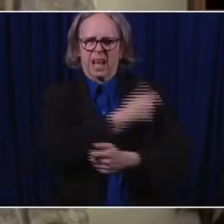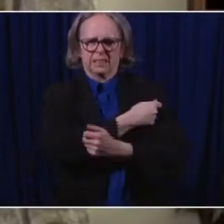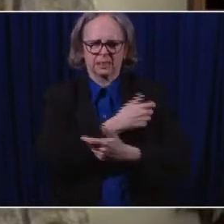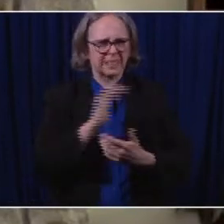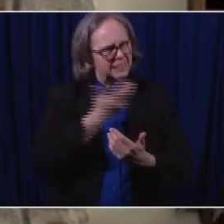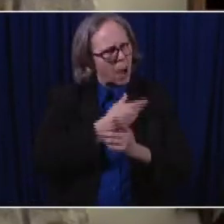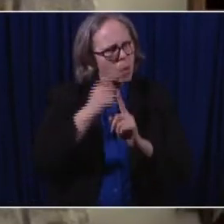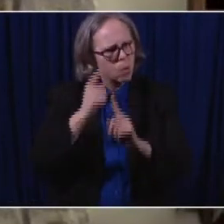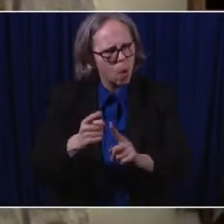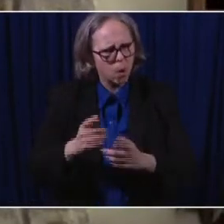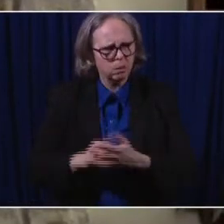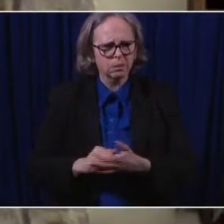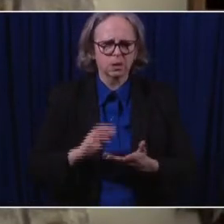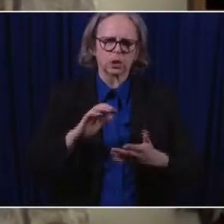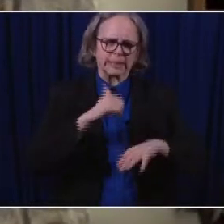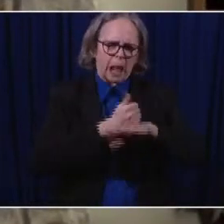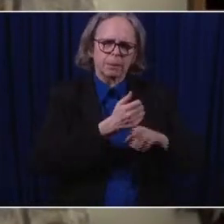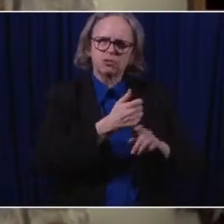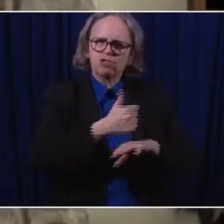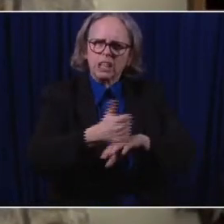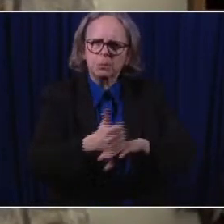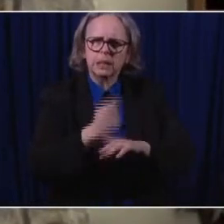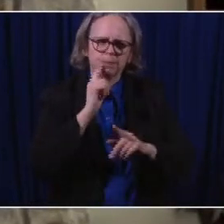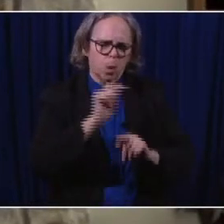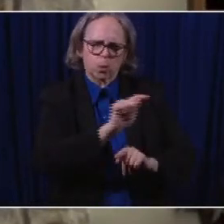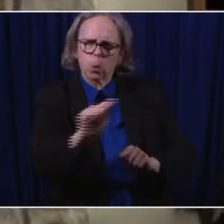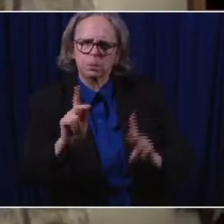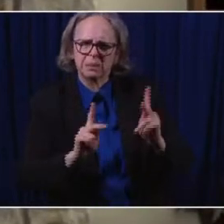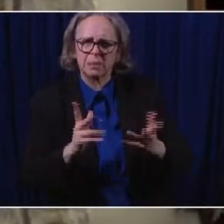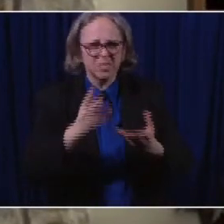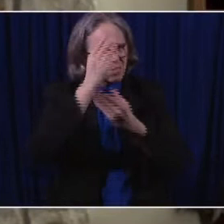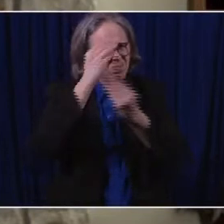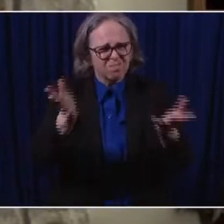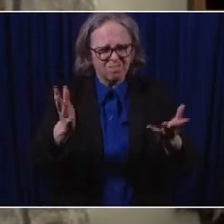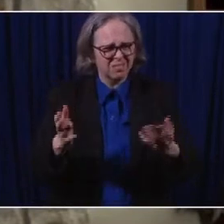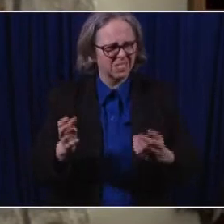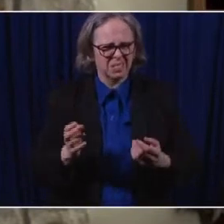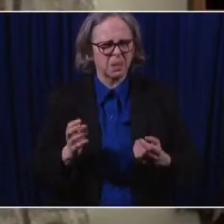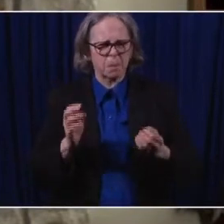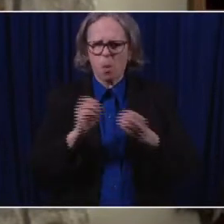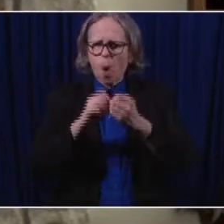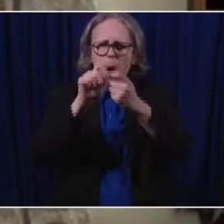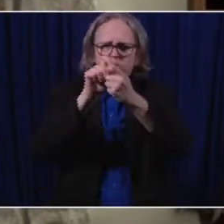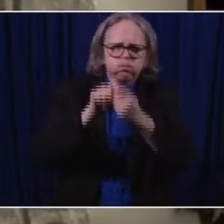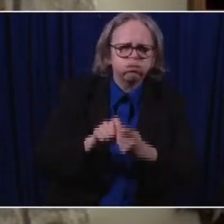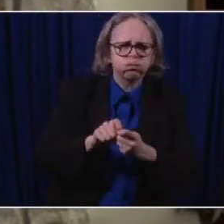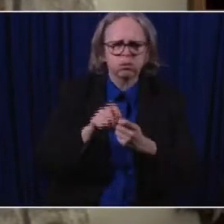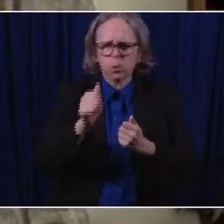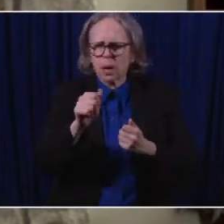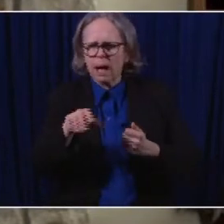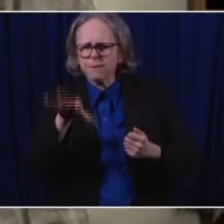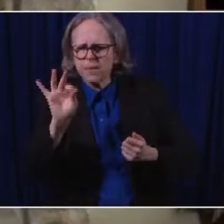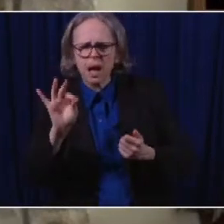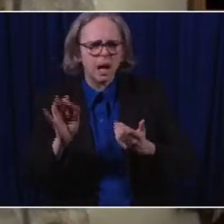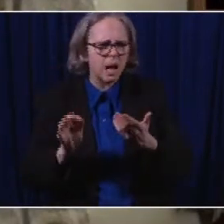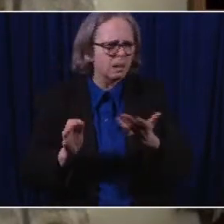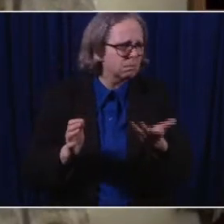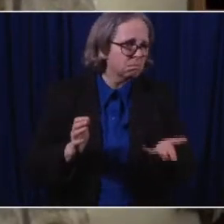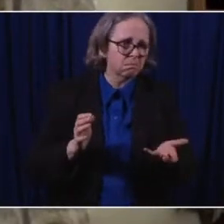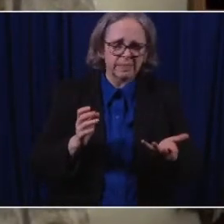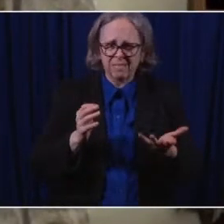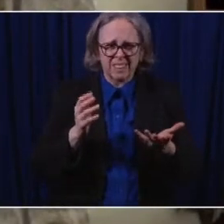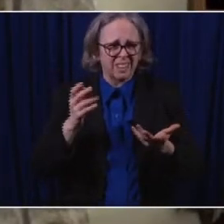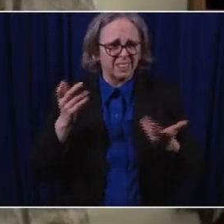So we'll give you more details, or if Ursel wants to get on here,